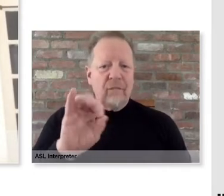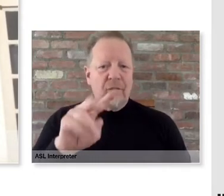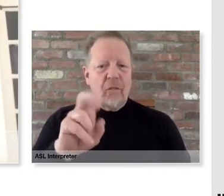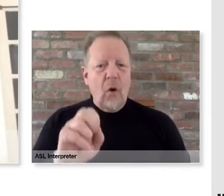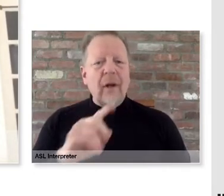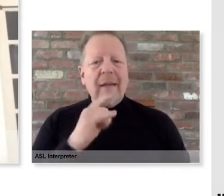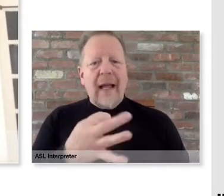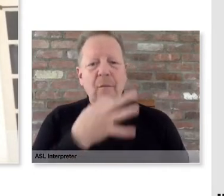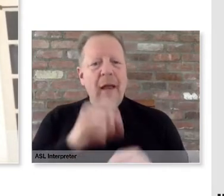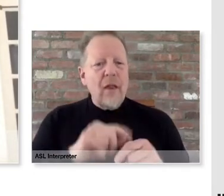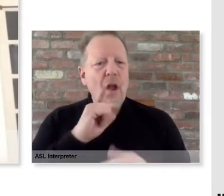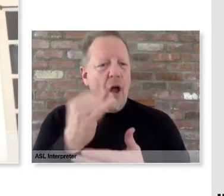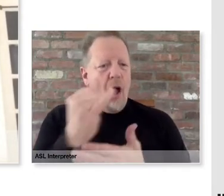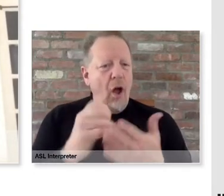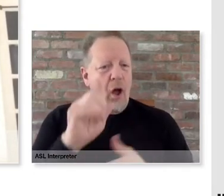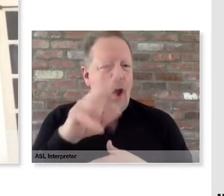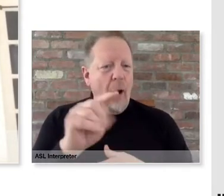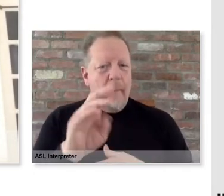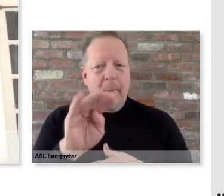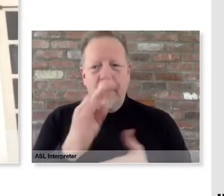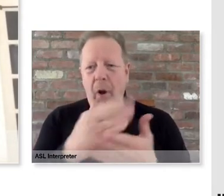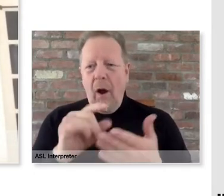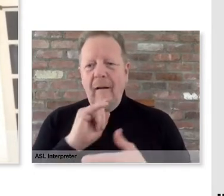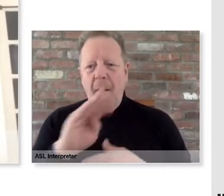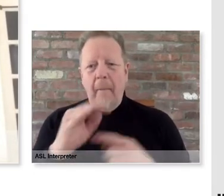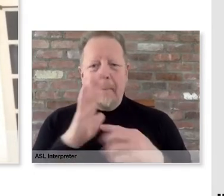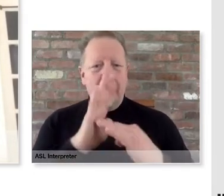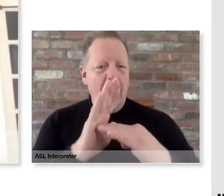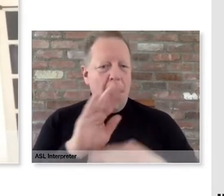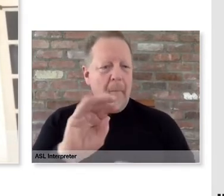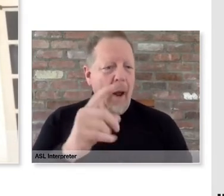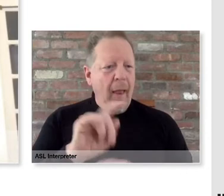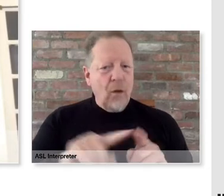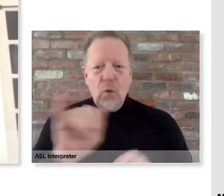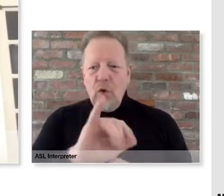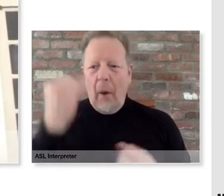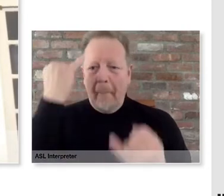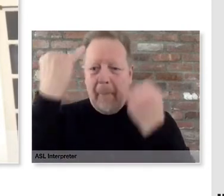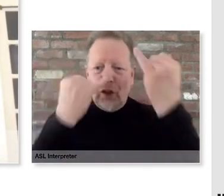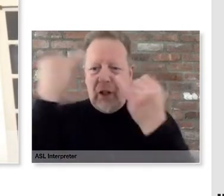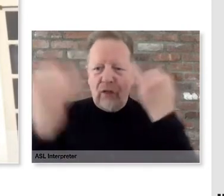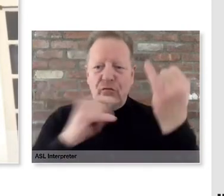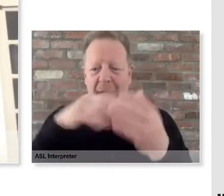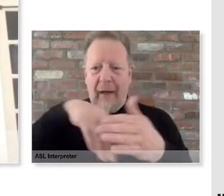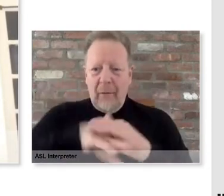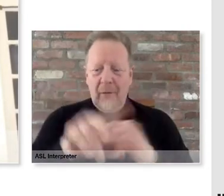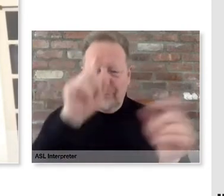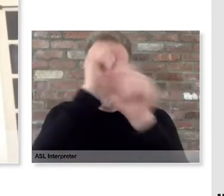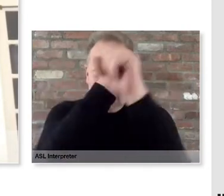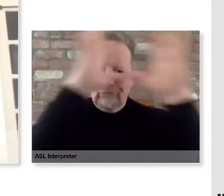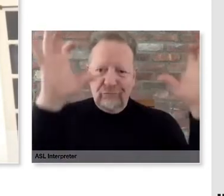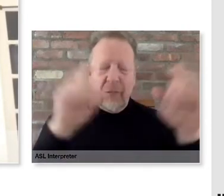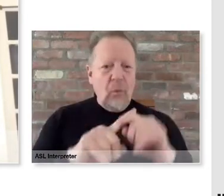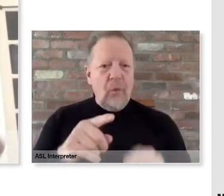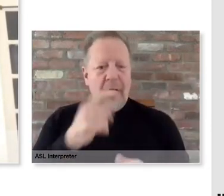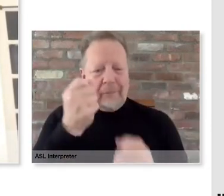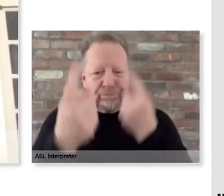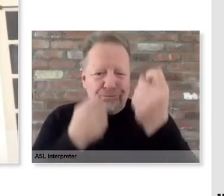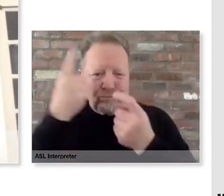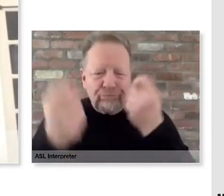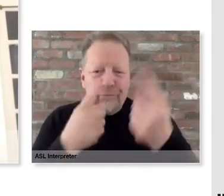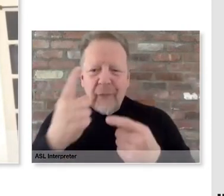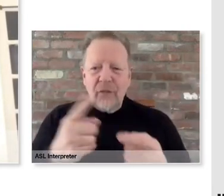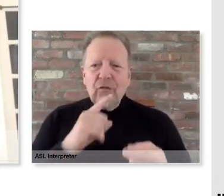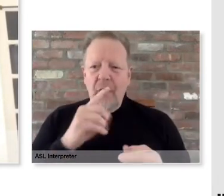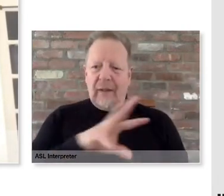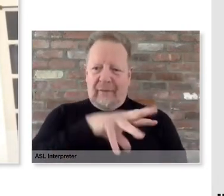art part of modeling, right? That's actually where the imagination enters it. That's where understanding enters it. And this is why,